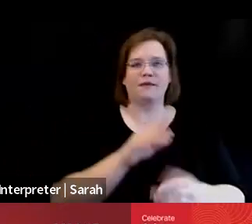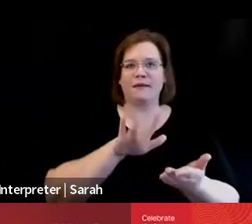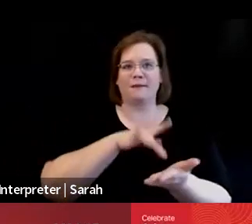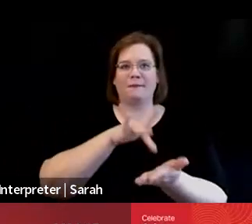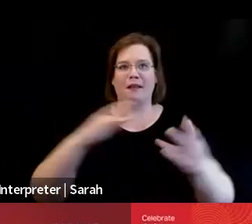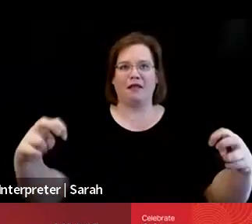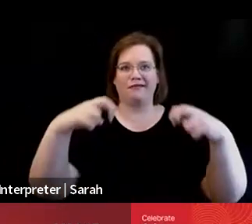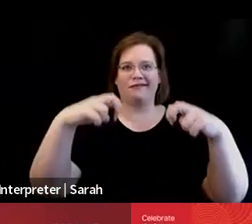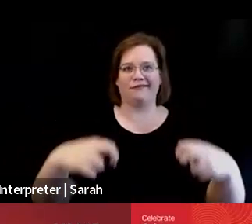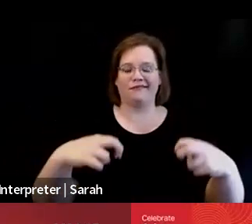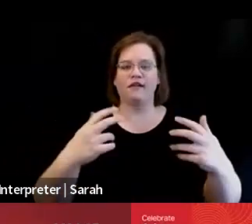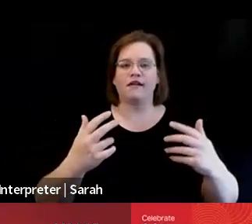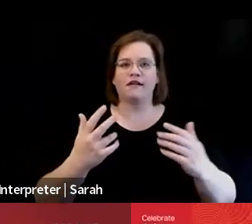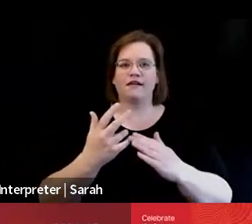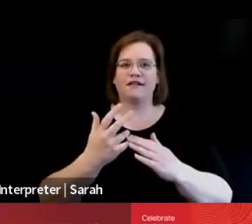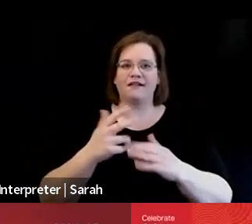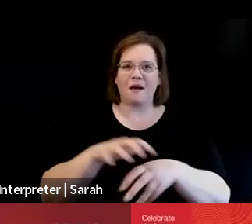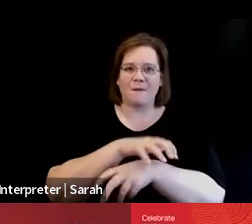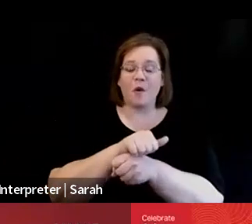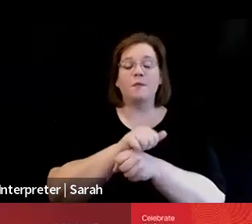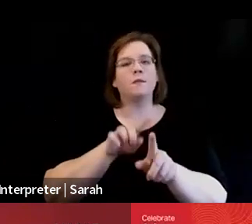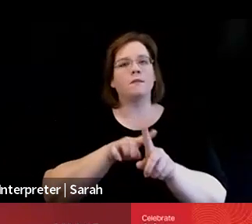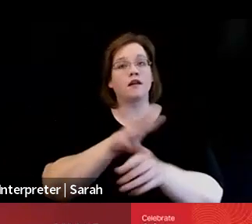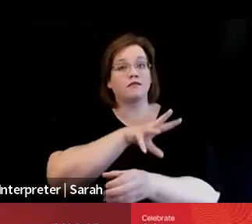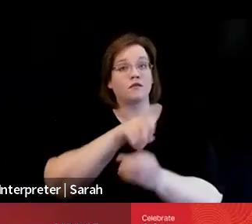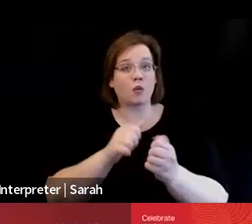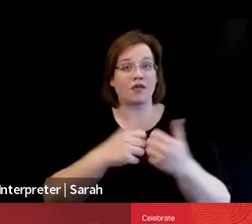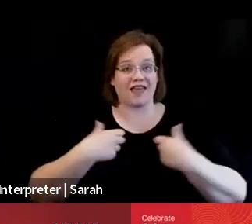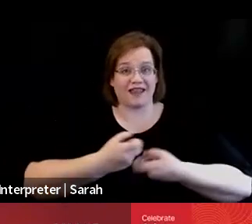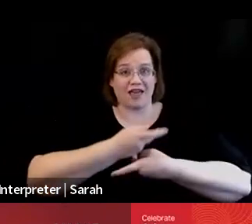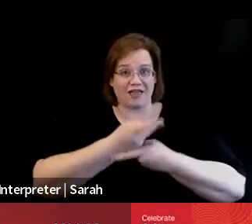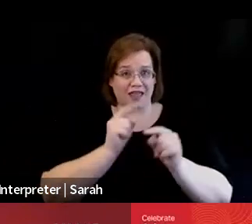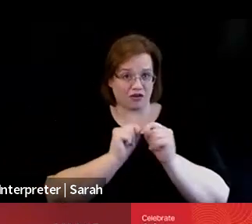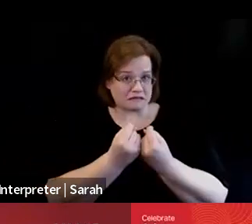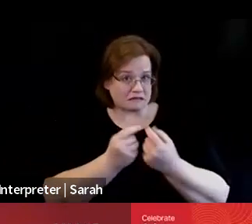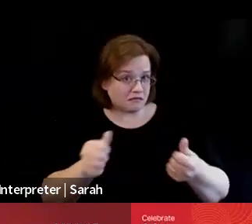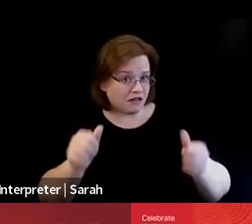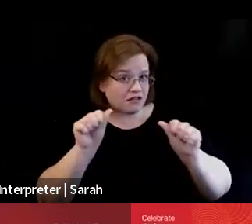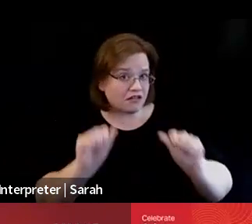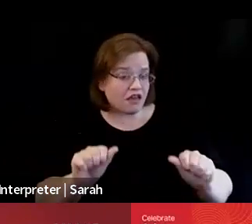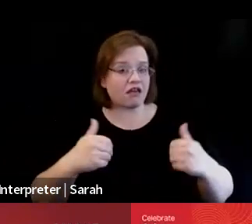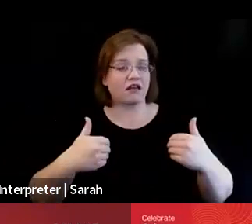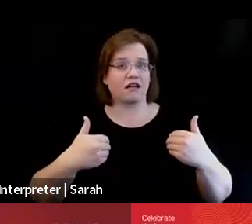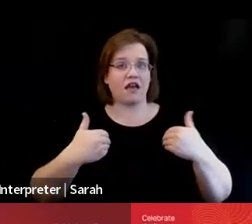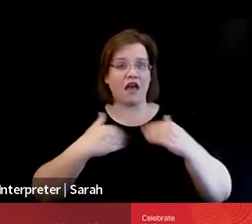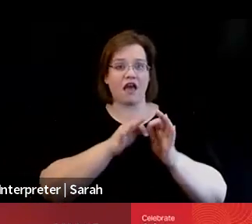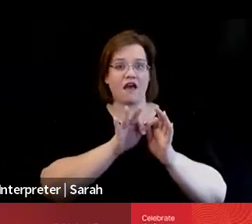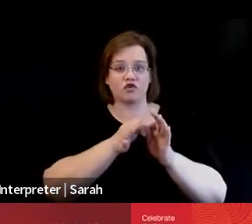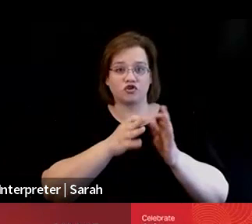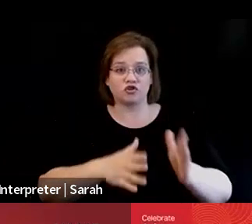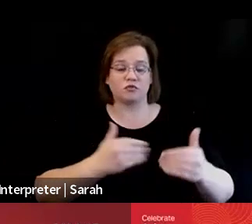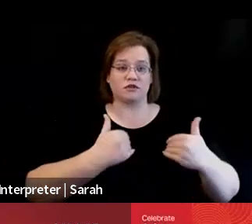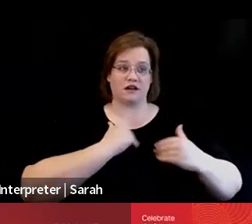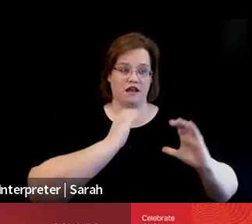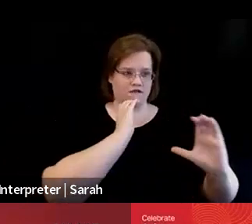if you are a member of that healthcare team, I'm just wondering, is it feasible for interpreters to have those conversations with their providers